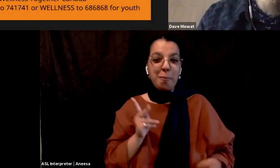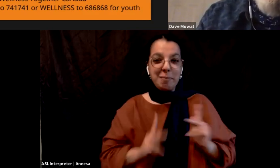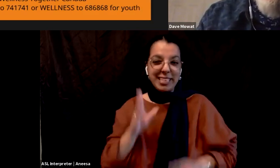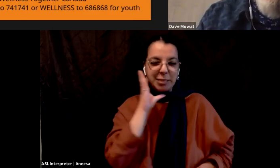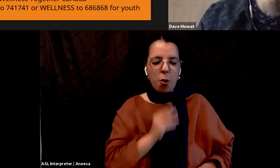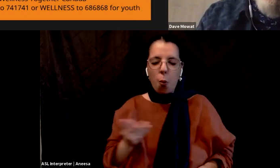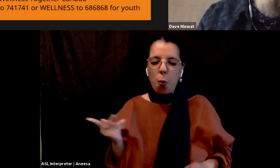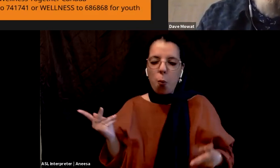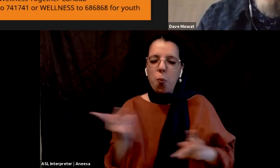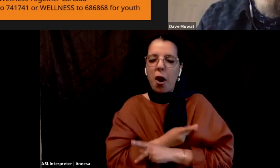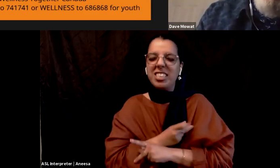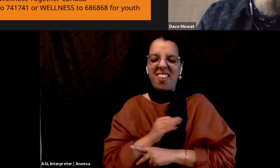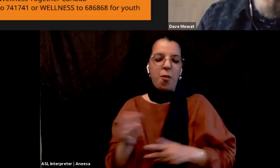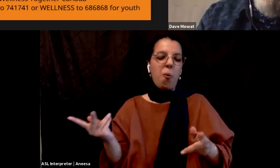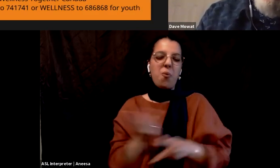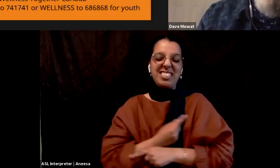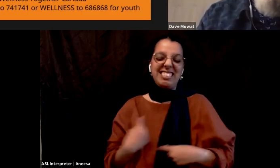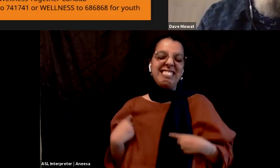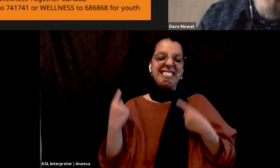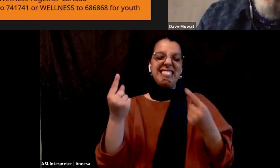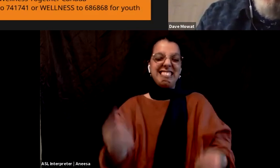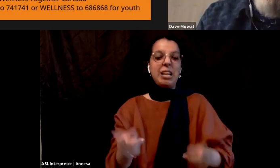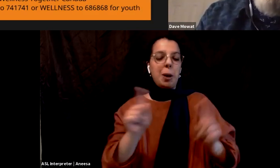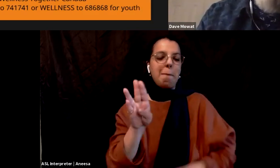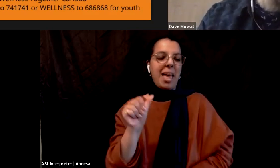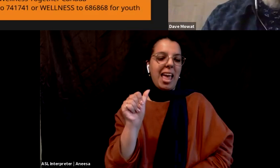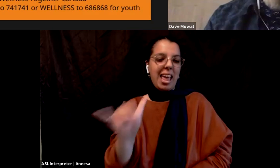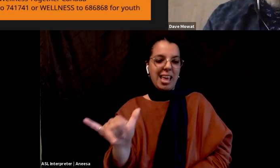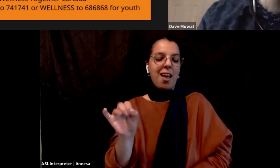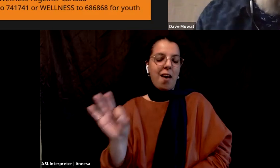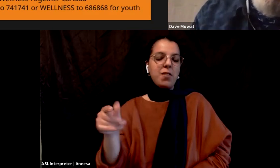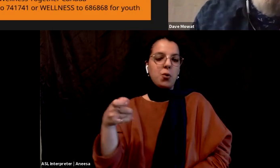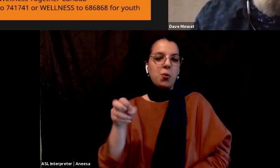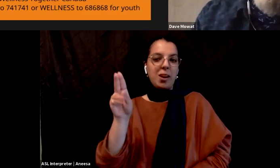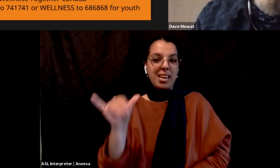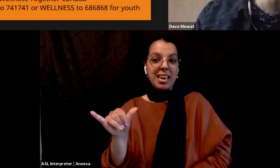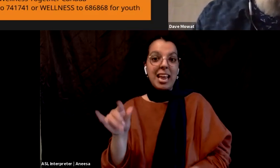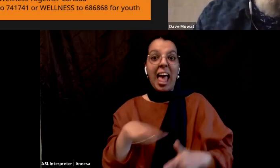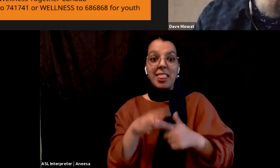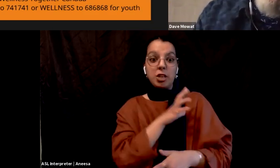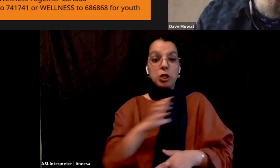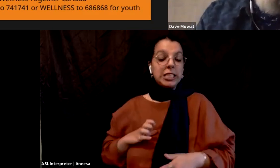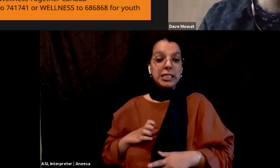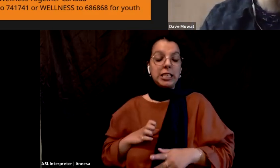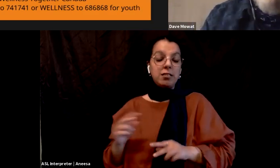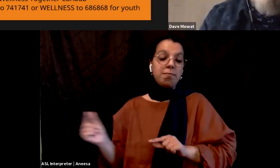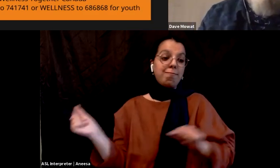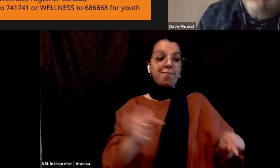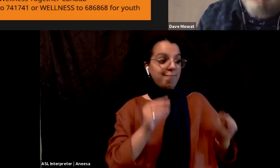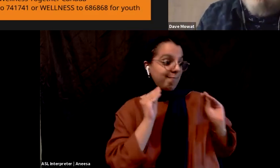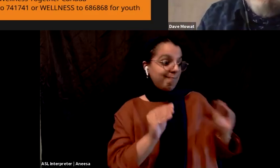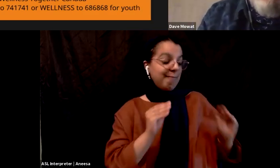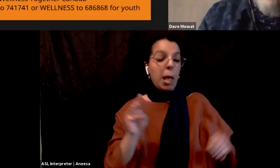the worst, in my view, at the Bay of Quinte. And then they met Methodism in the 1820s. And